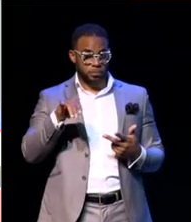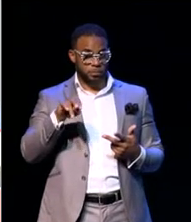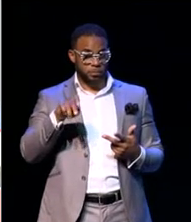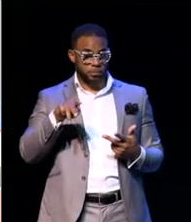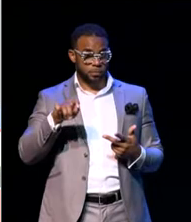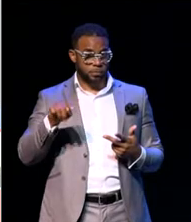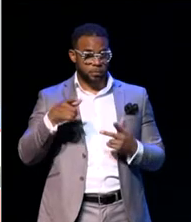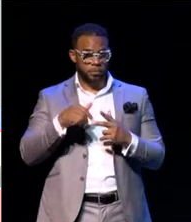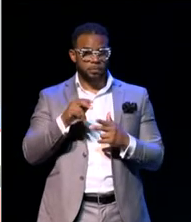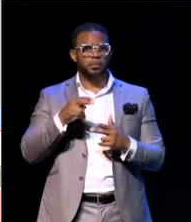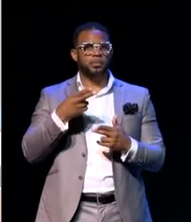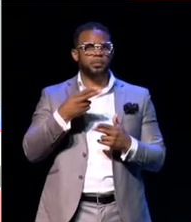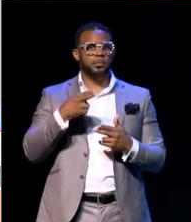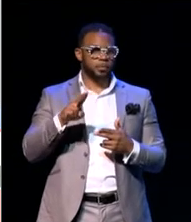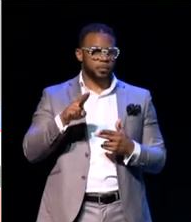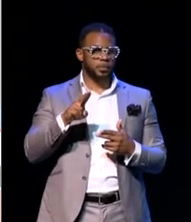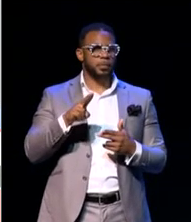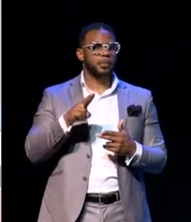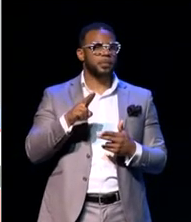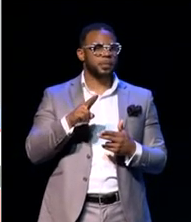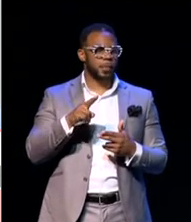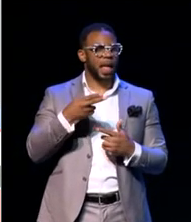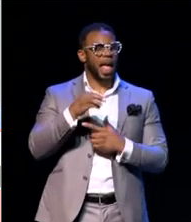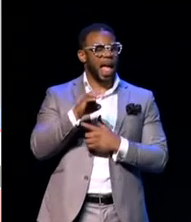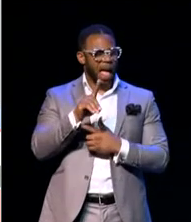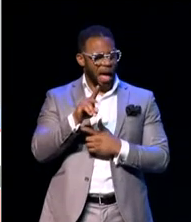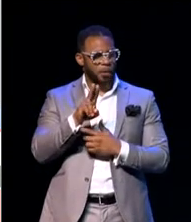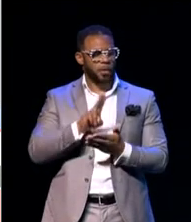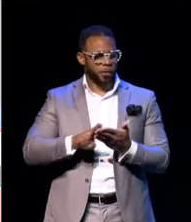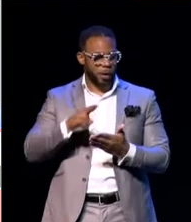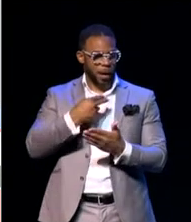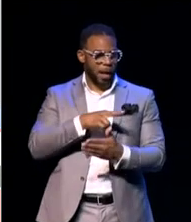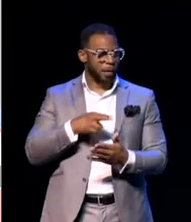University Hospital. So glad to have all three of you with us.